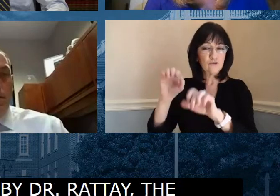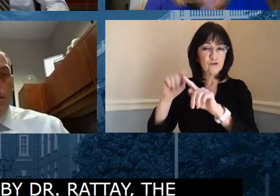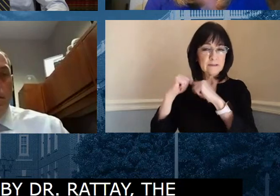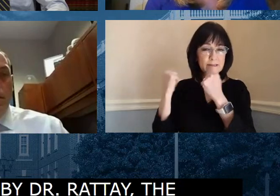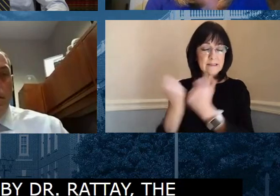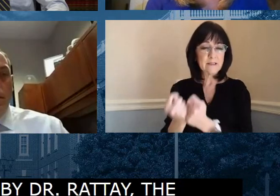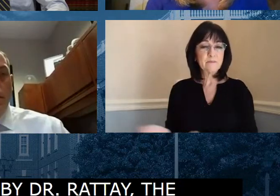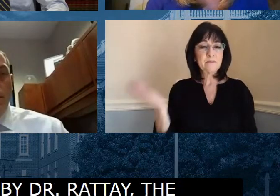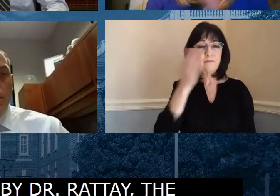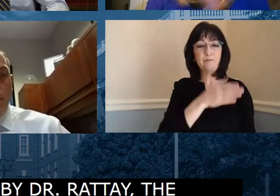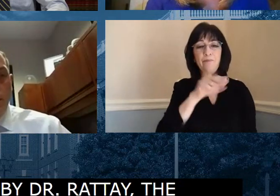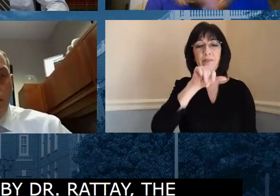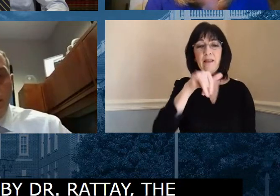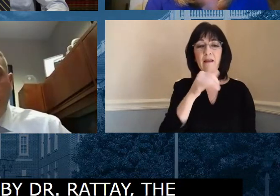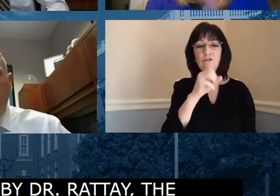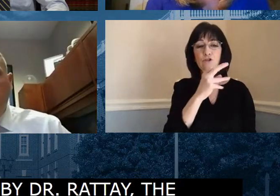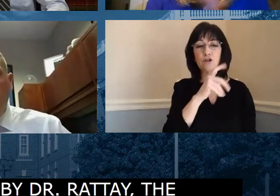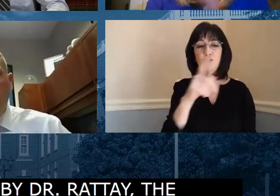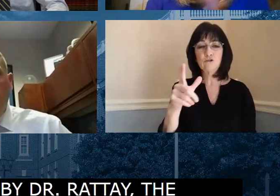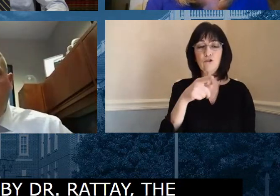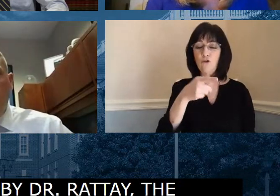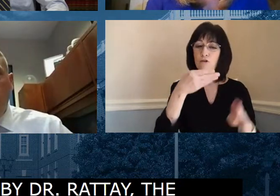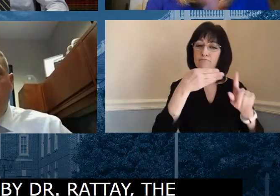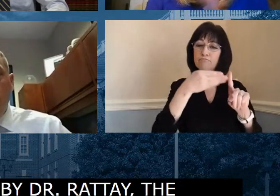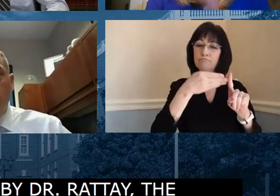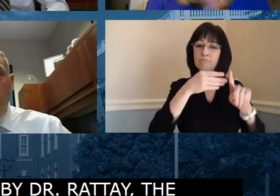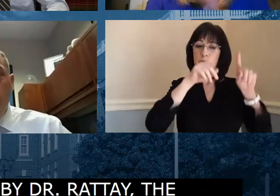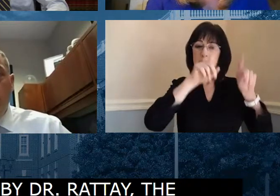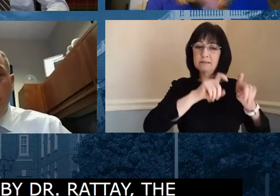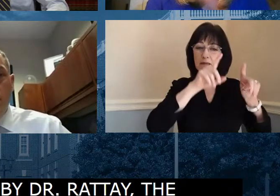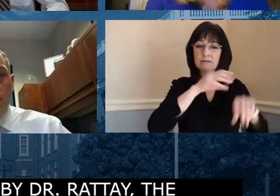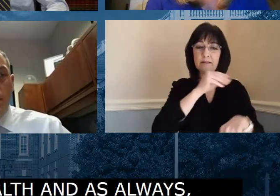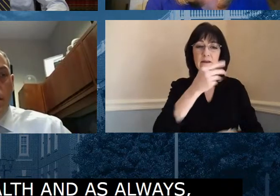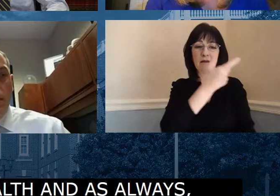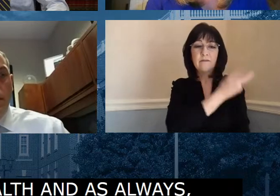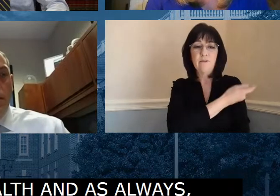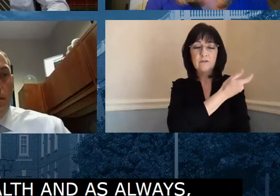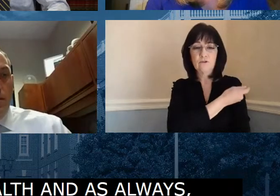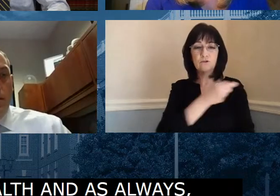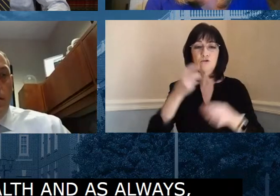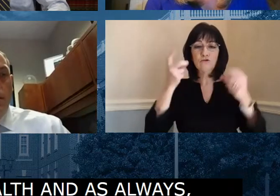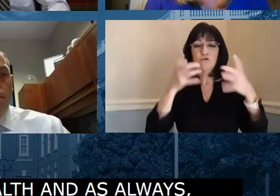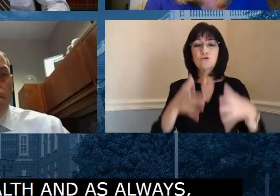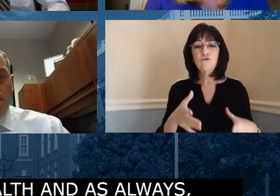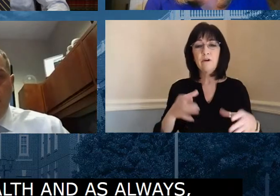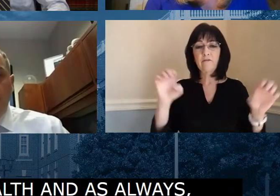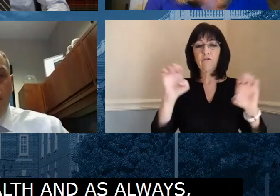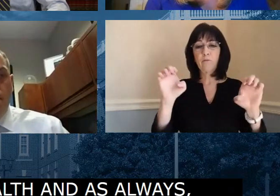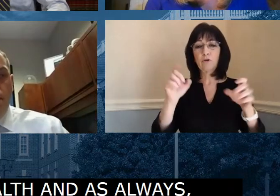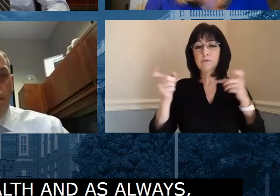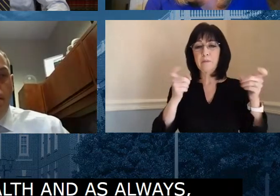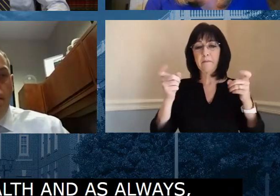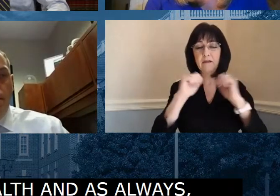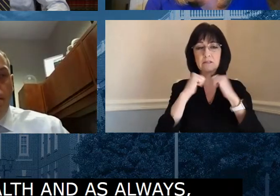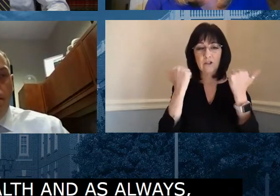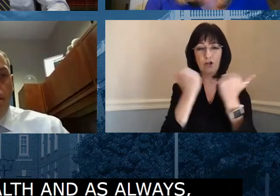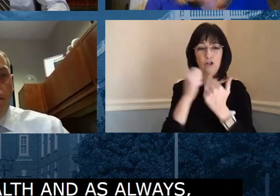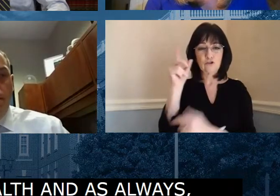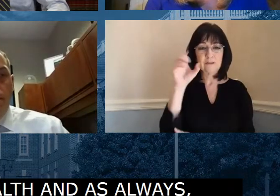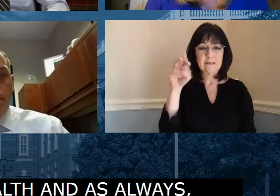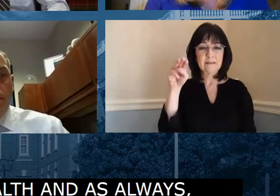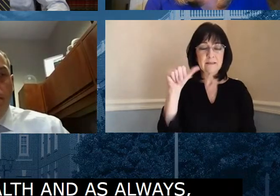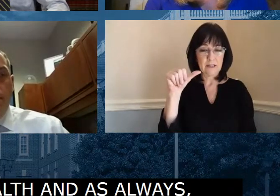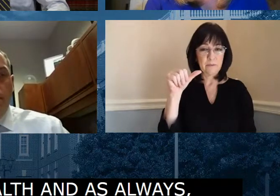testing and vaccination key point person, our Director of the Delaware Emergency Management Agency. We also